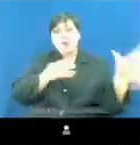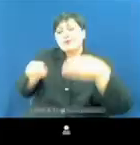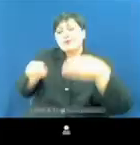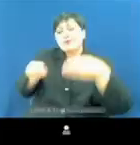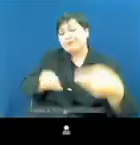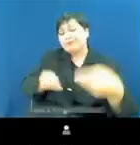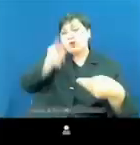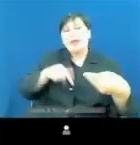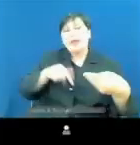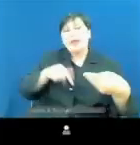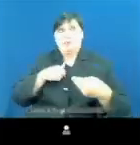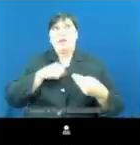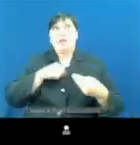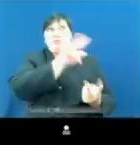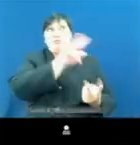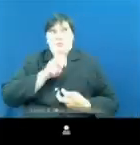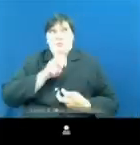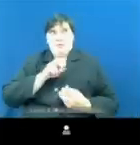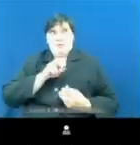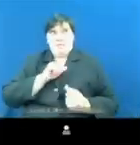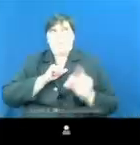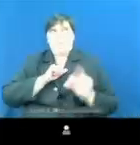Steve, I understand